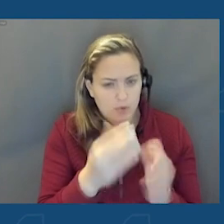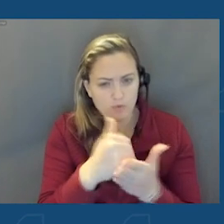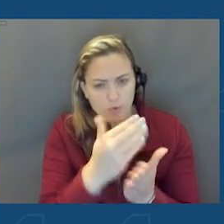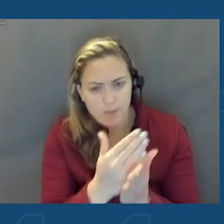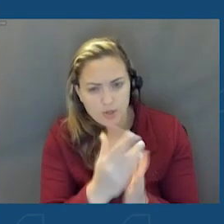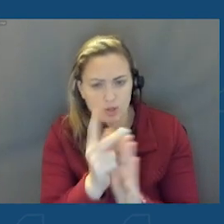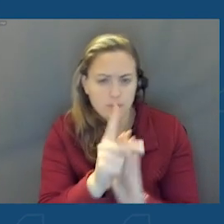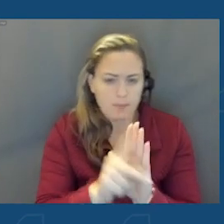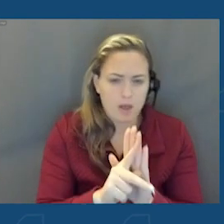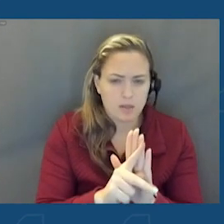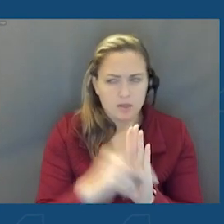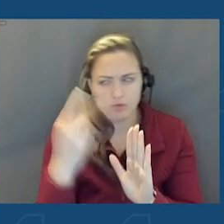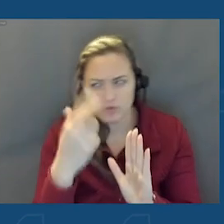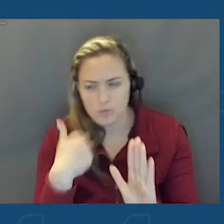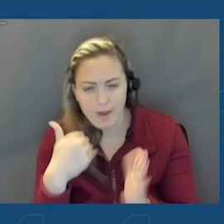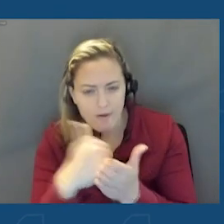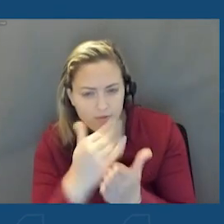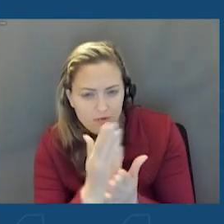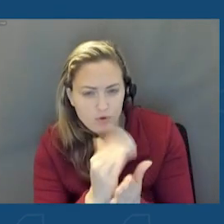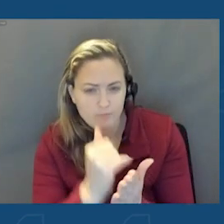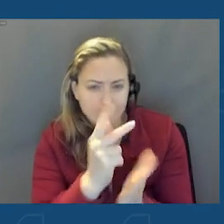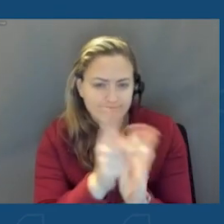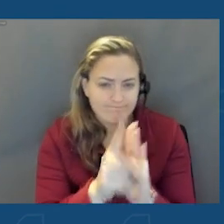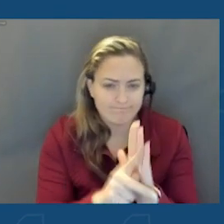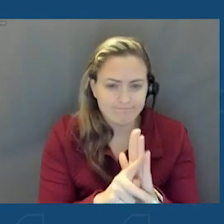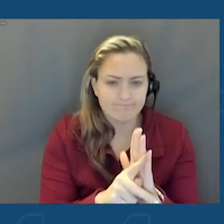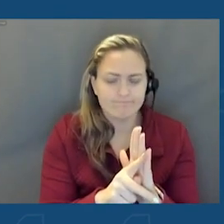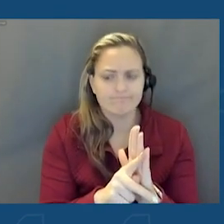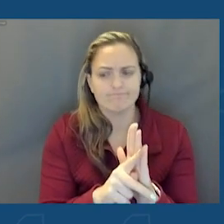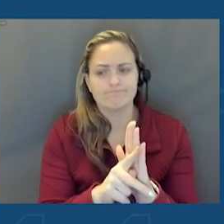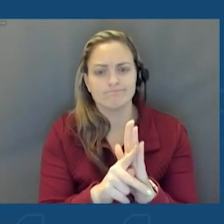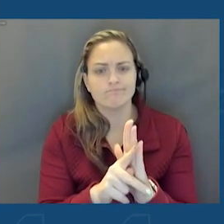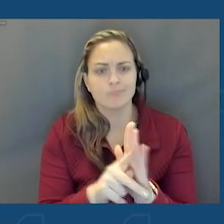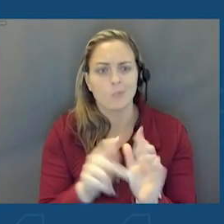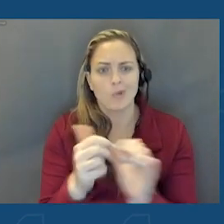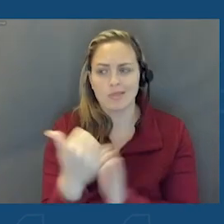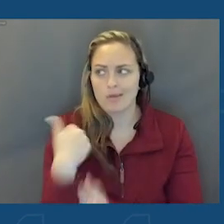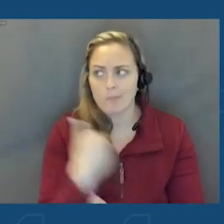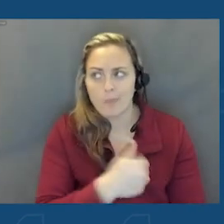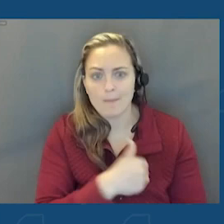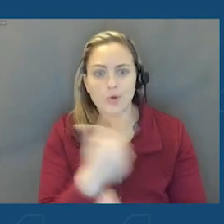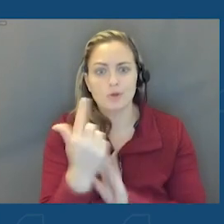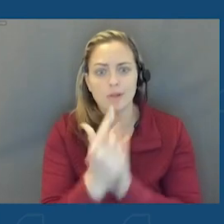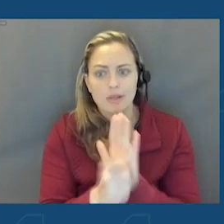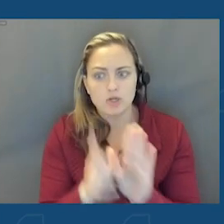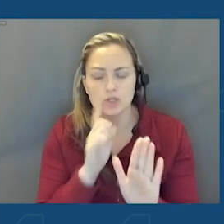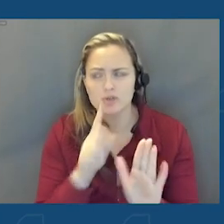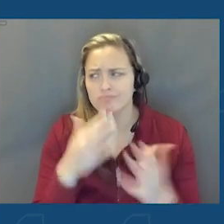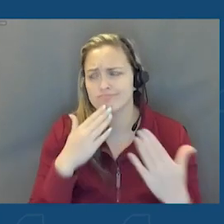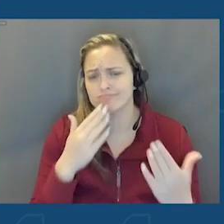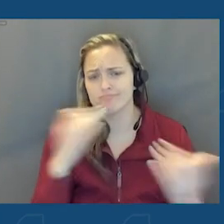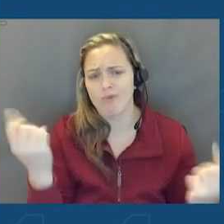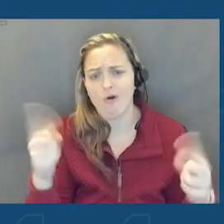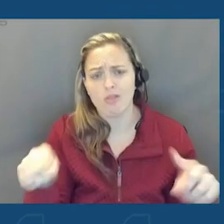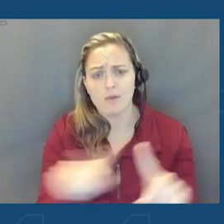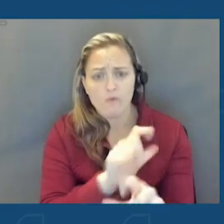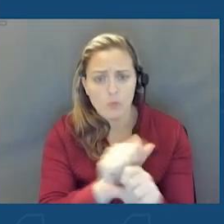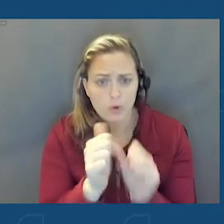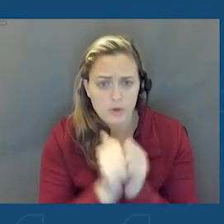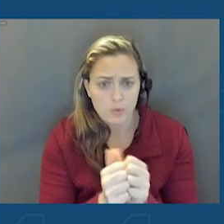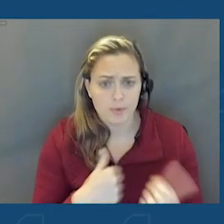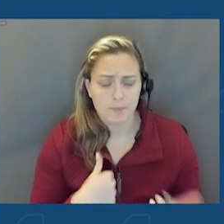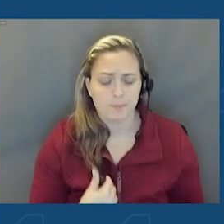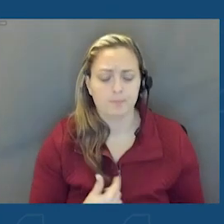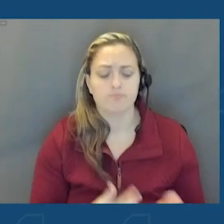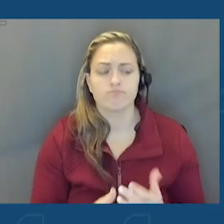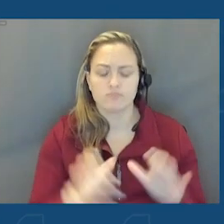in a budget that we delivered with our members of the legislature. And I'm so grateful to all of them for working with me, pulling